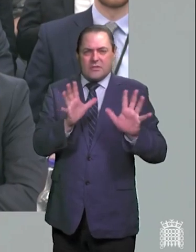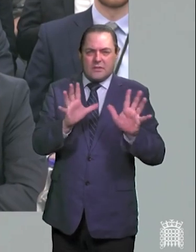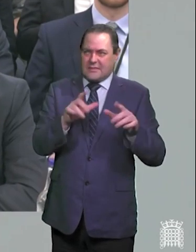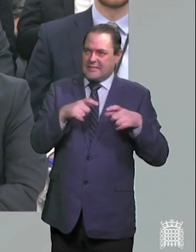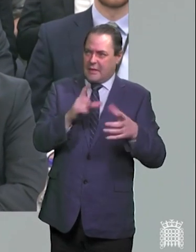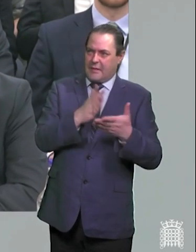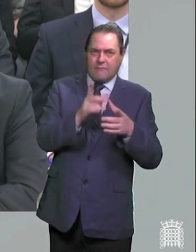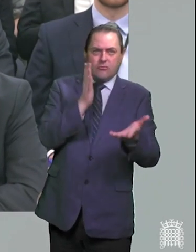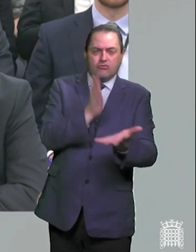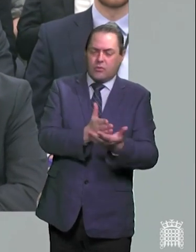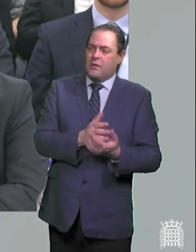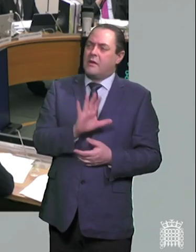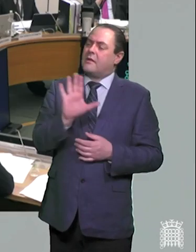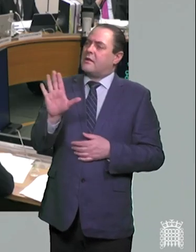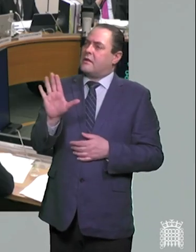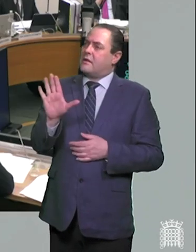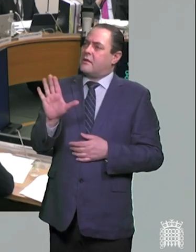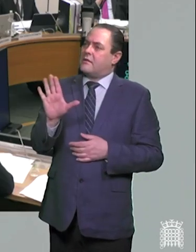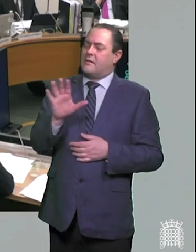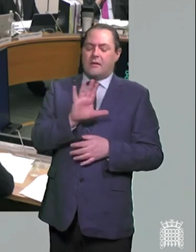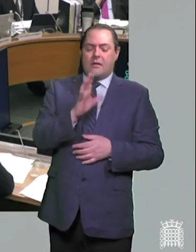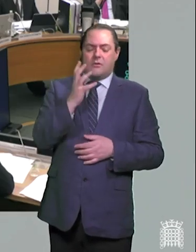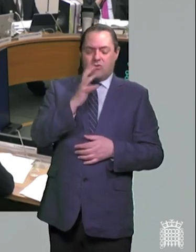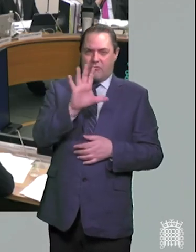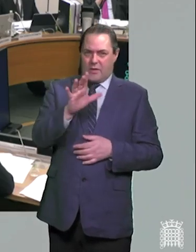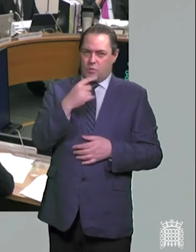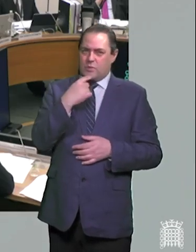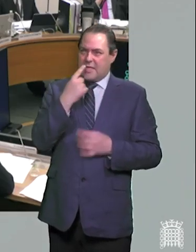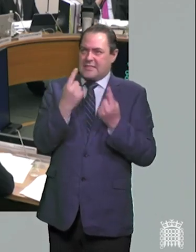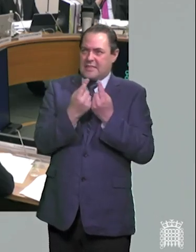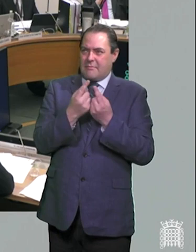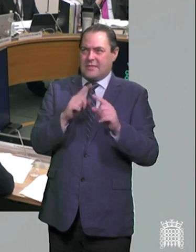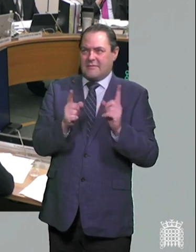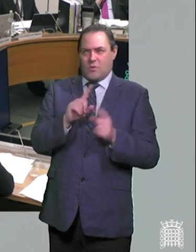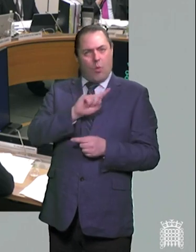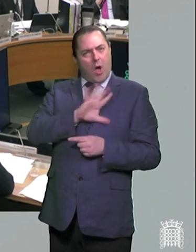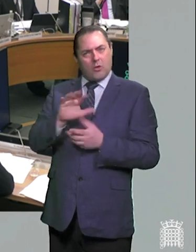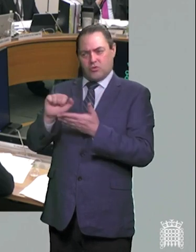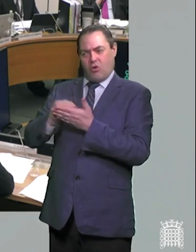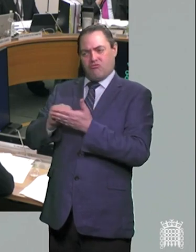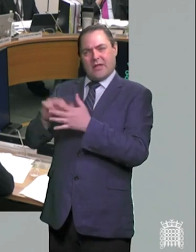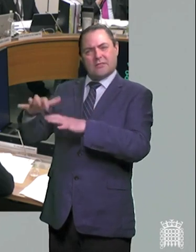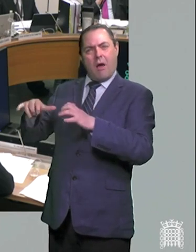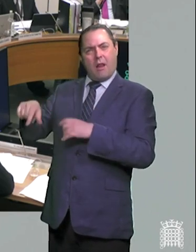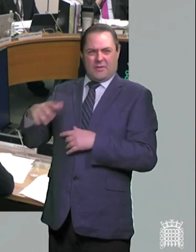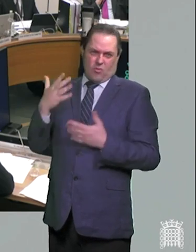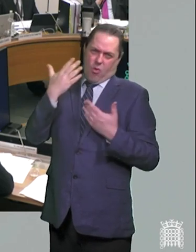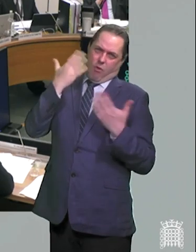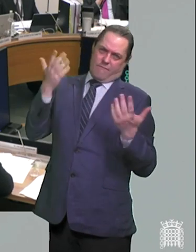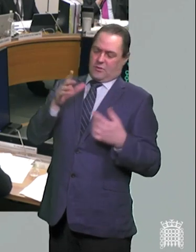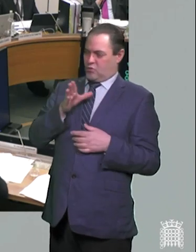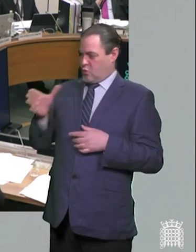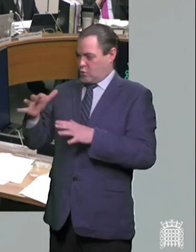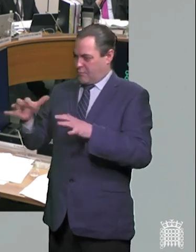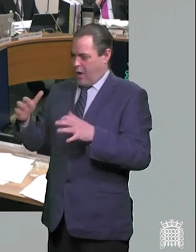I still believe it was true. Can I just, if you said something slightly different, can I ask you, why didn't you correct the record then? Because that would have been an obvious thing to do. No,